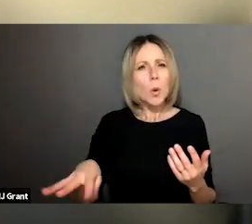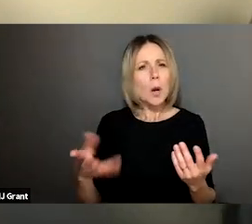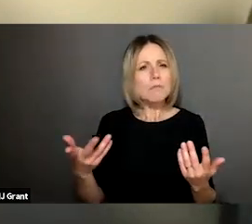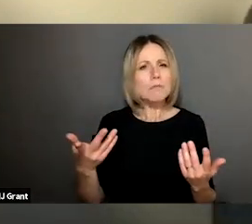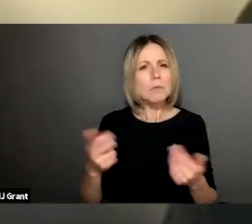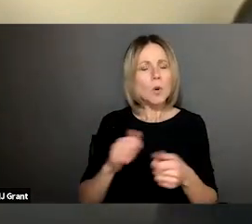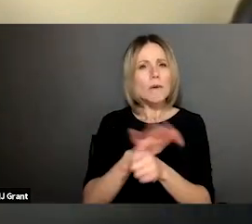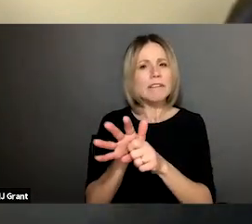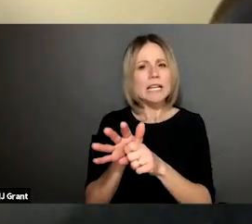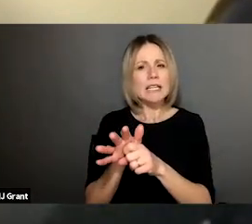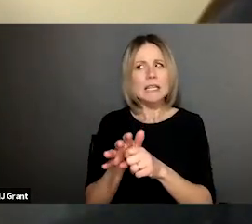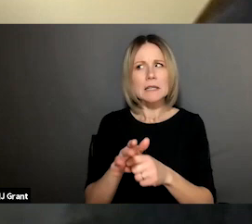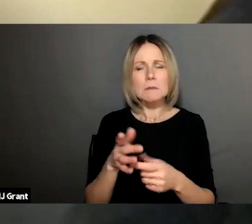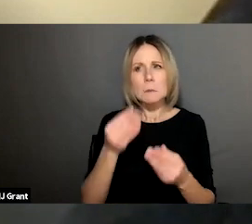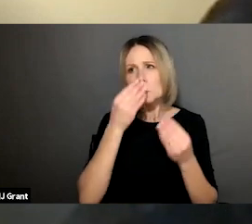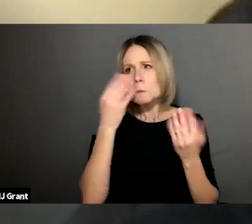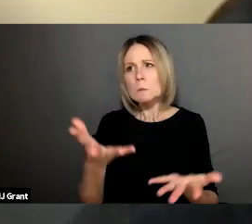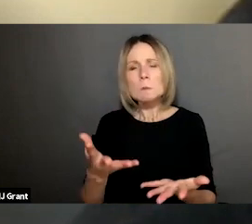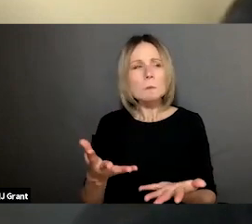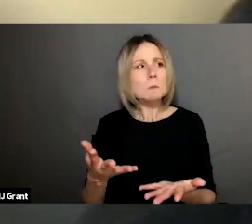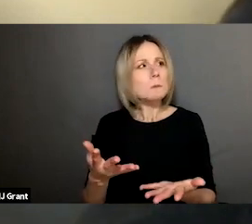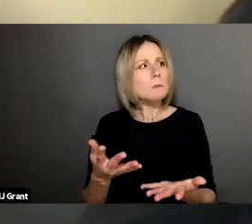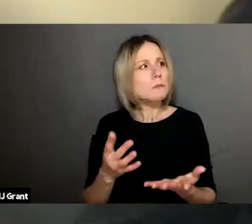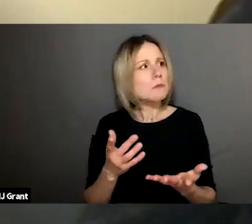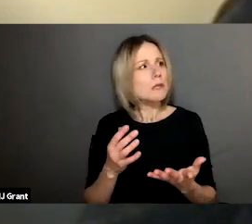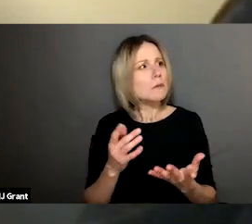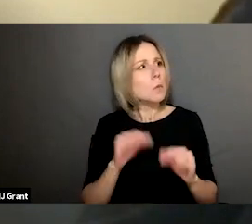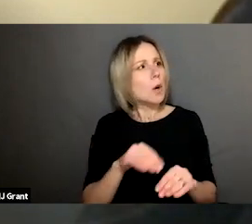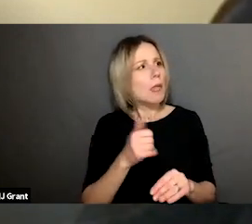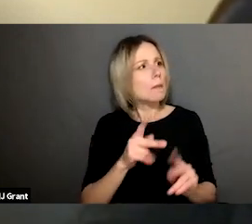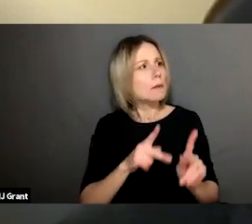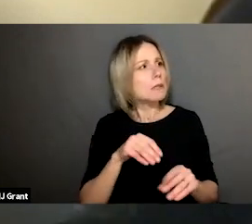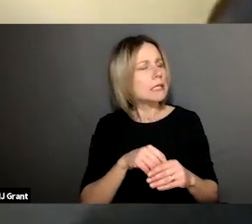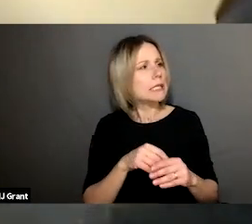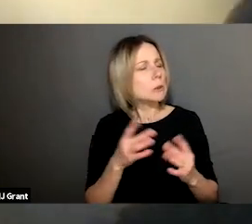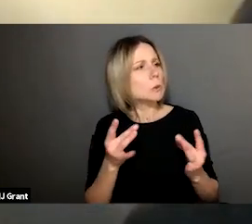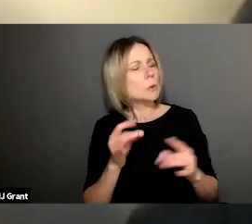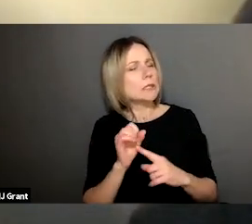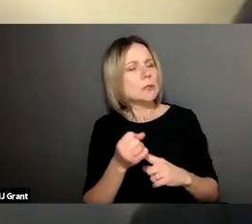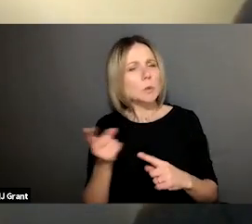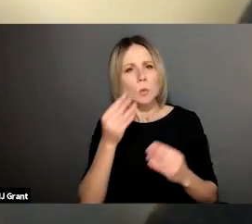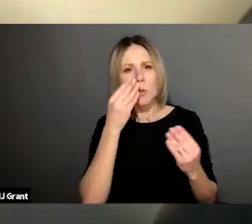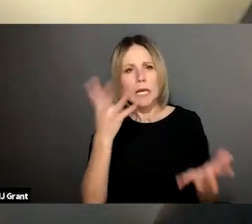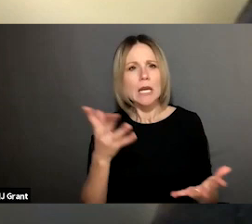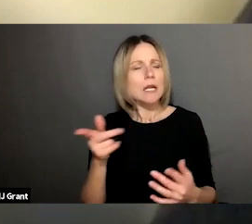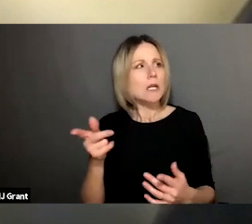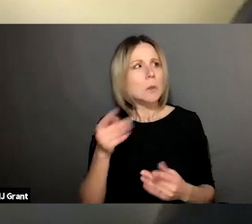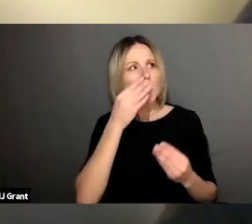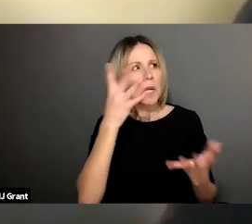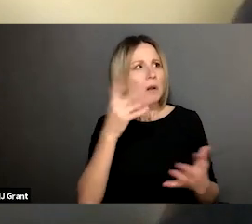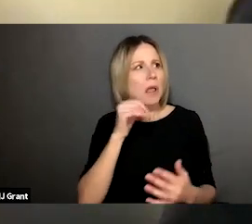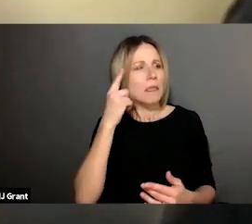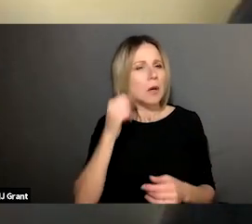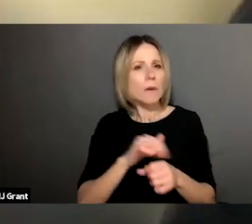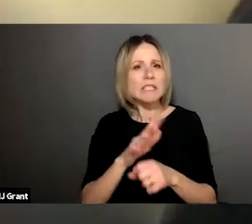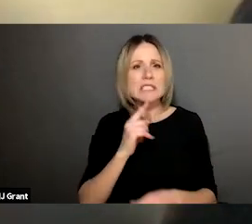were putting other people in, did not acknowledge the severity of the issue. That's a big problem. And